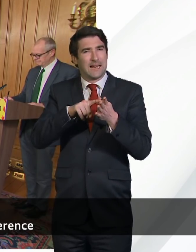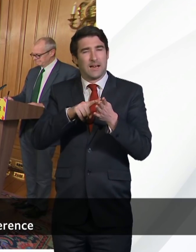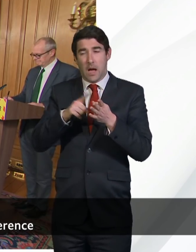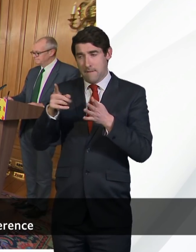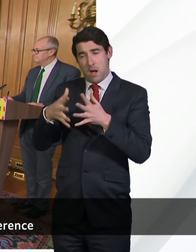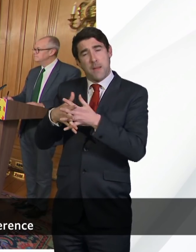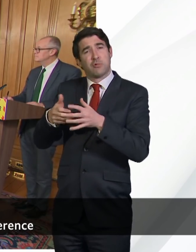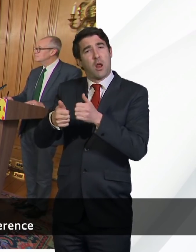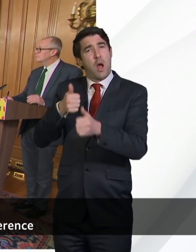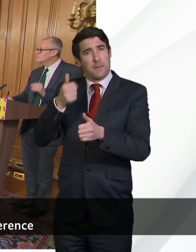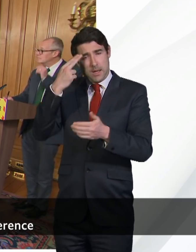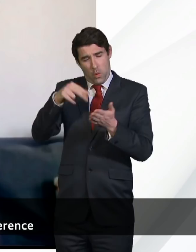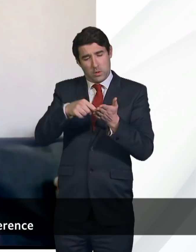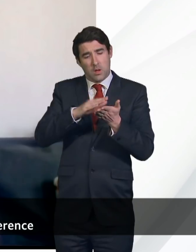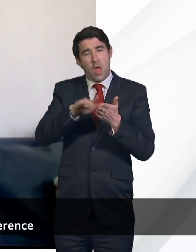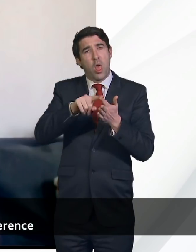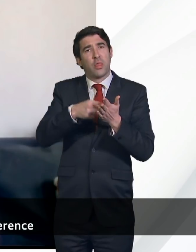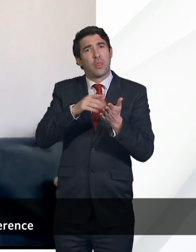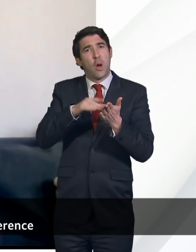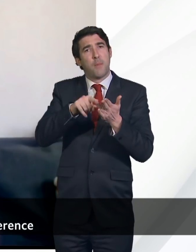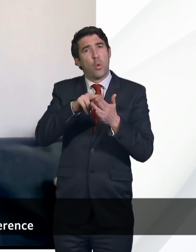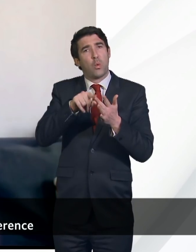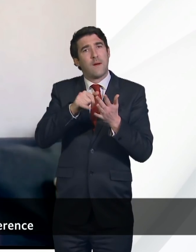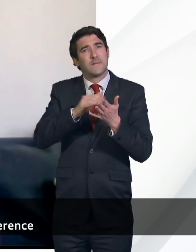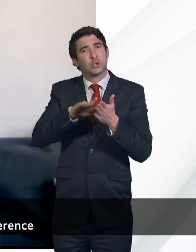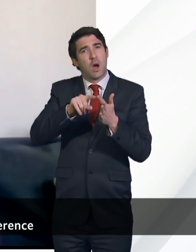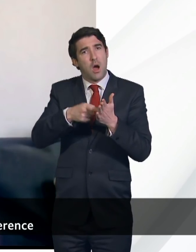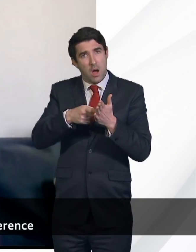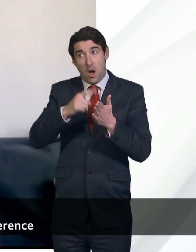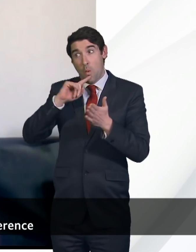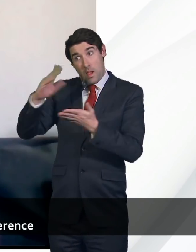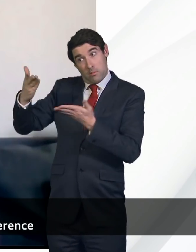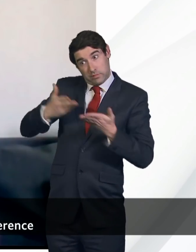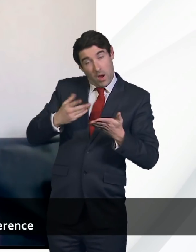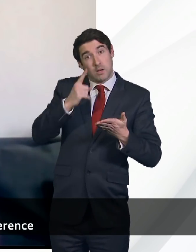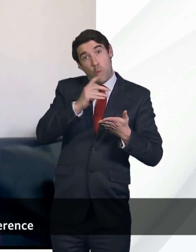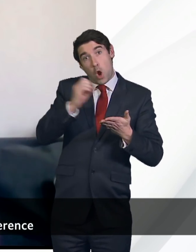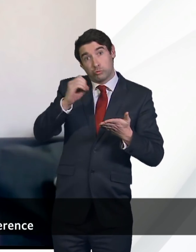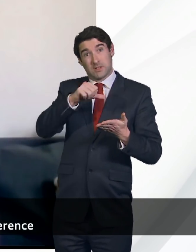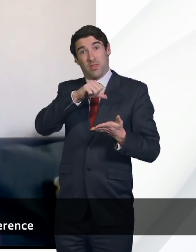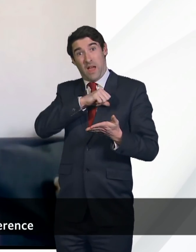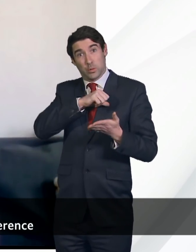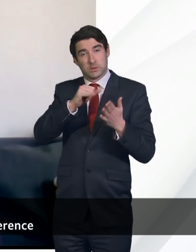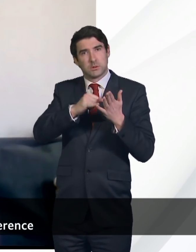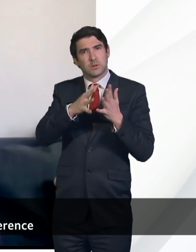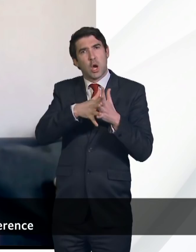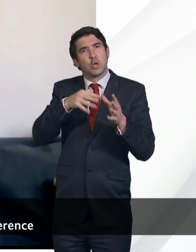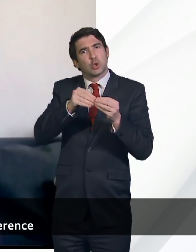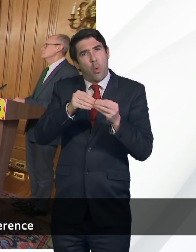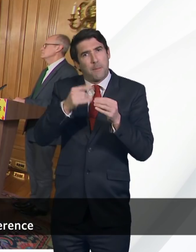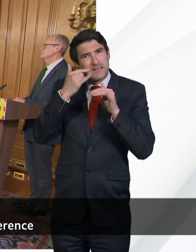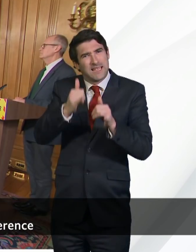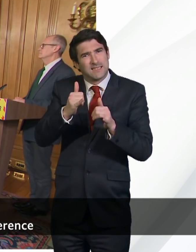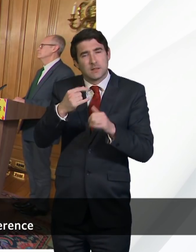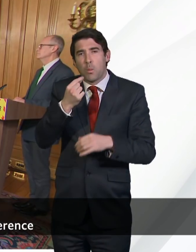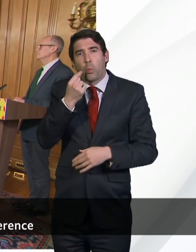have an agreement with the government to supply 100,000 swab tests a day at least. Can I just check that is correct?